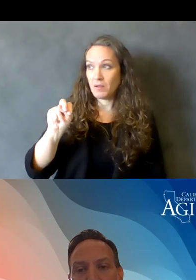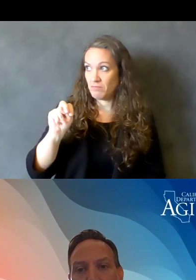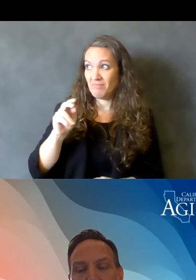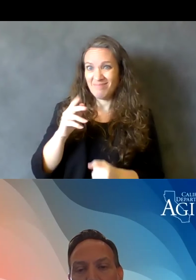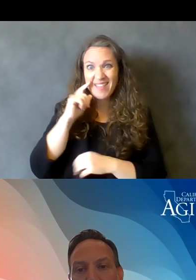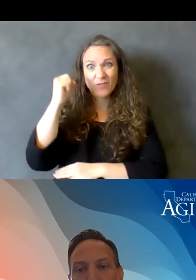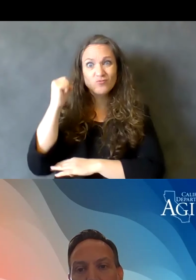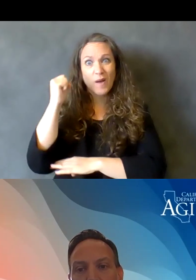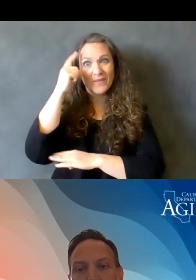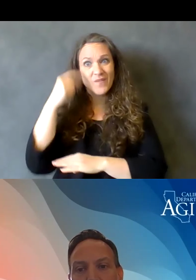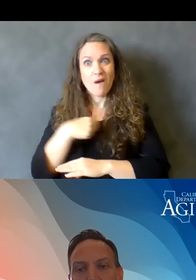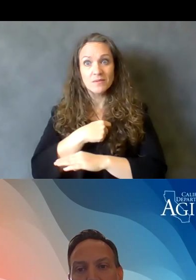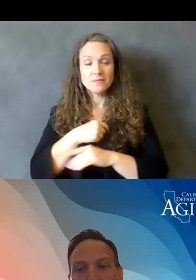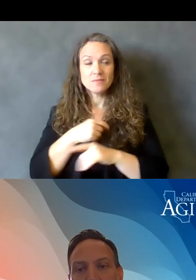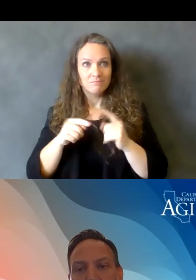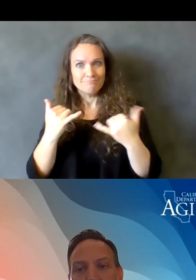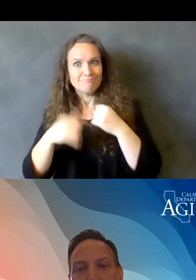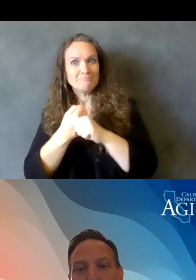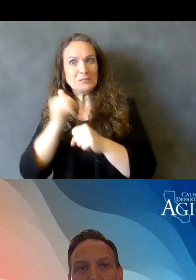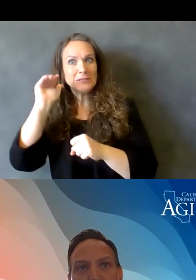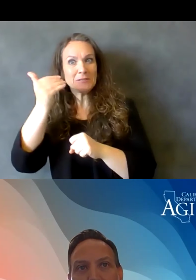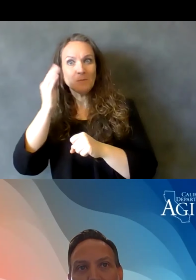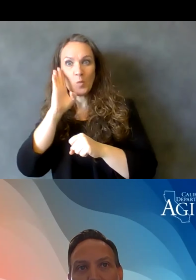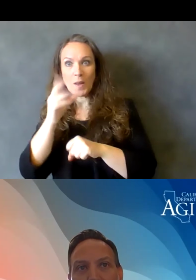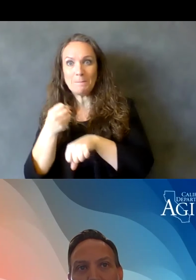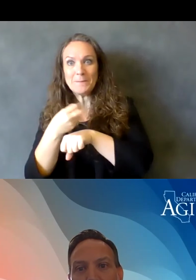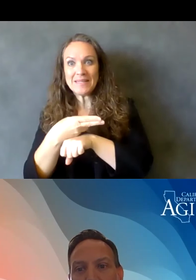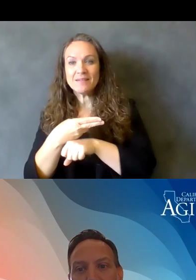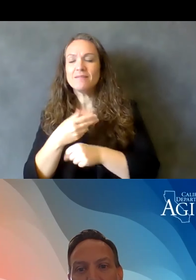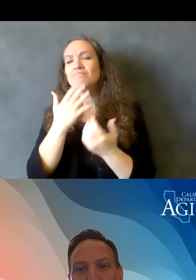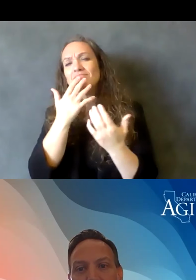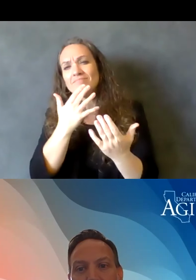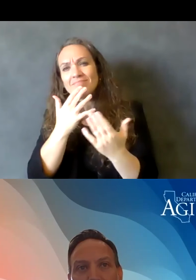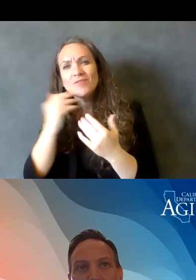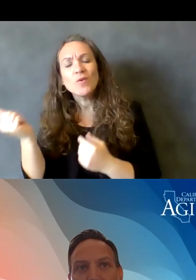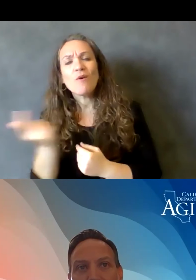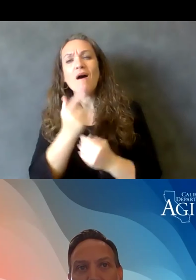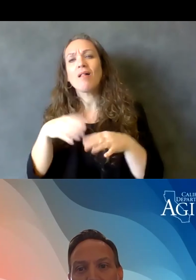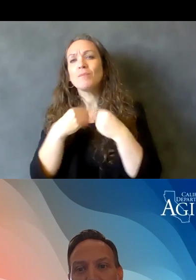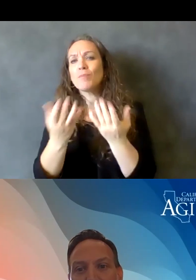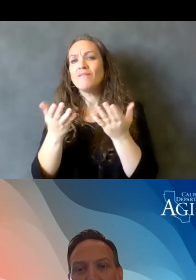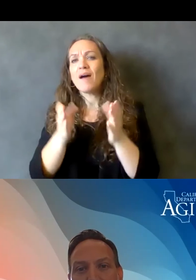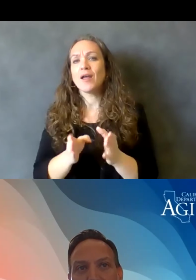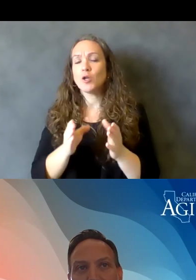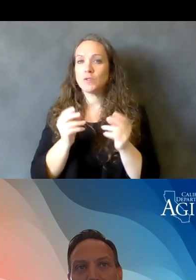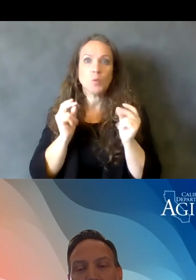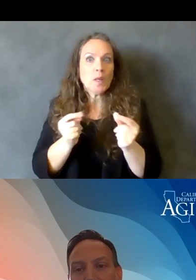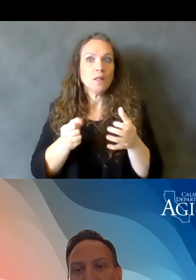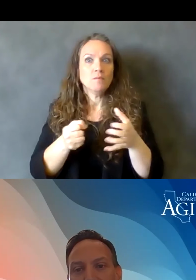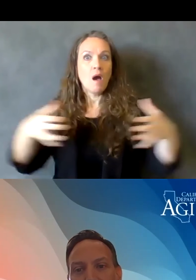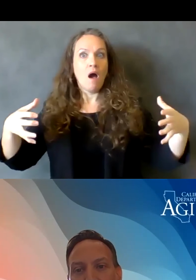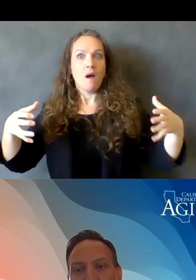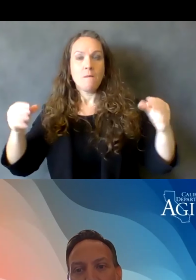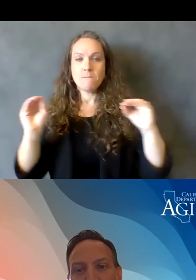just, kudos to all of our local providers for quickly expanding their meal services